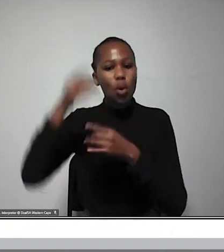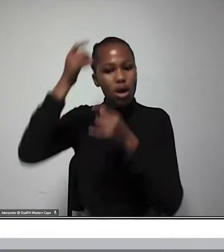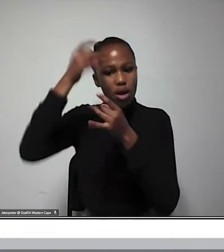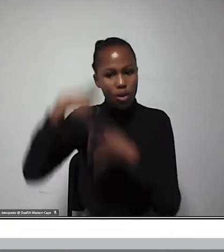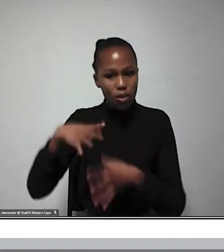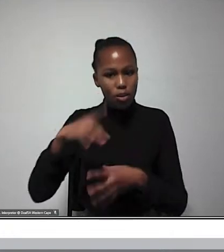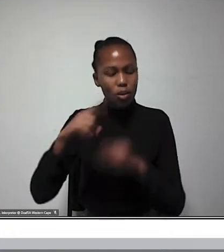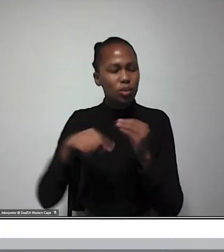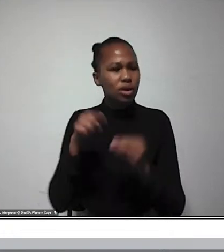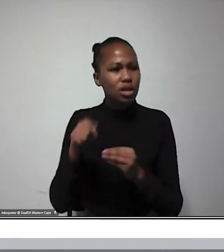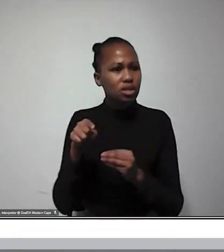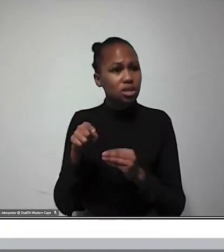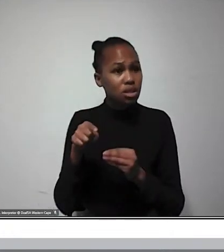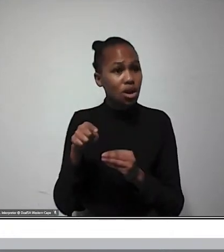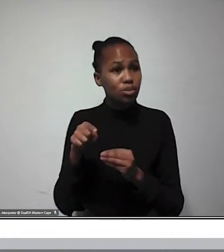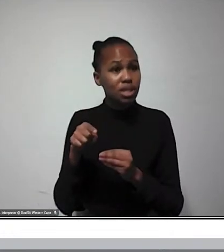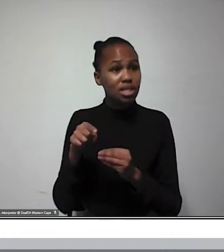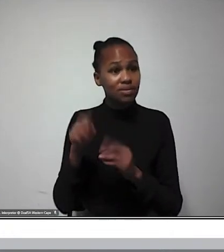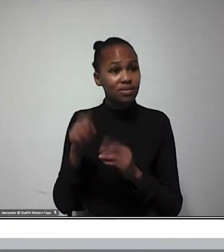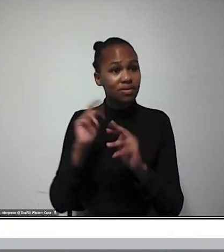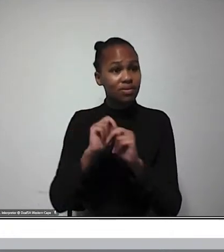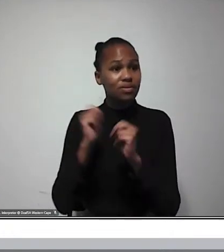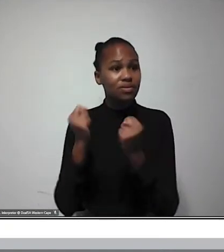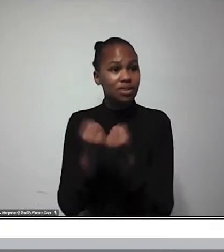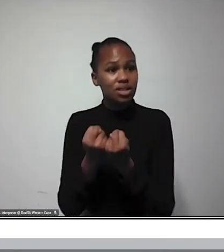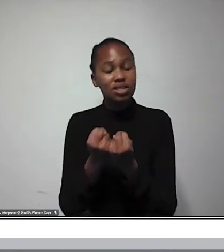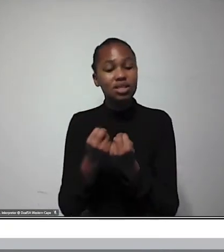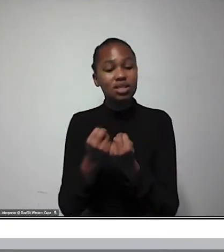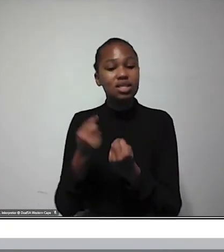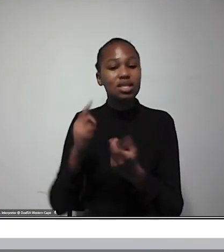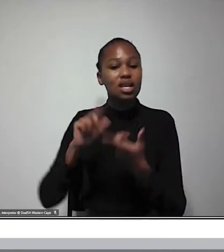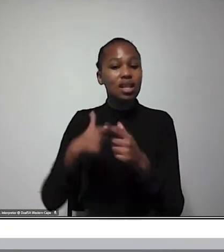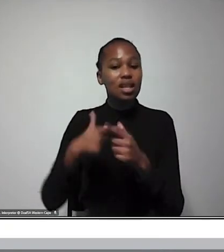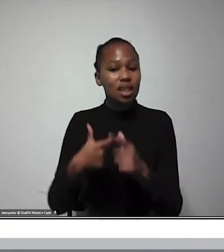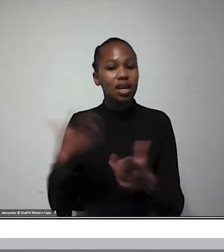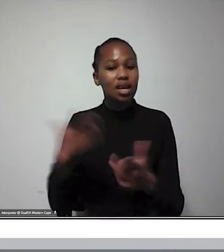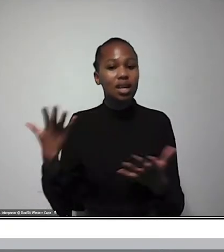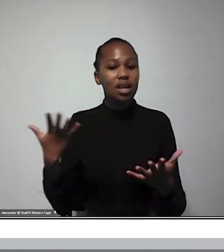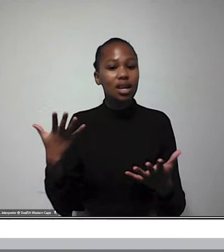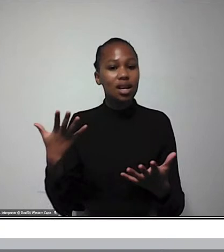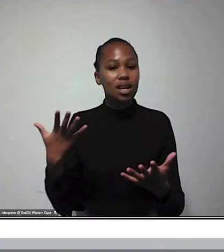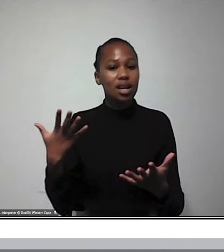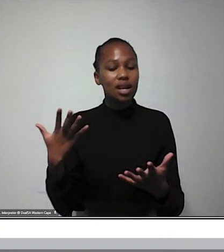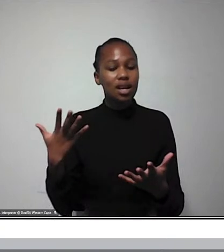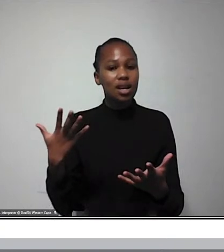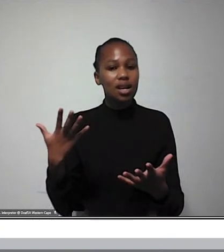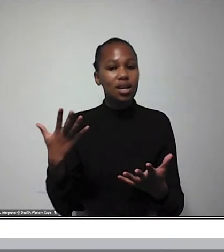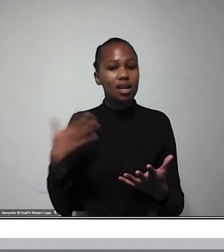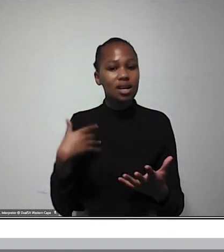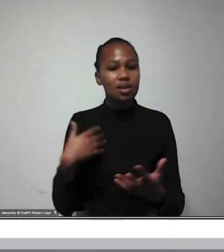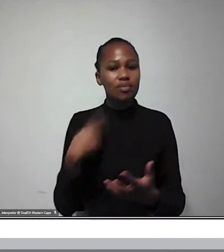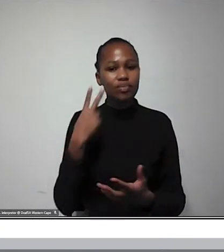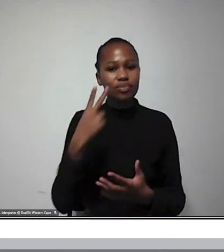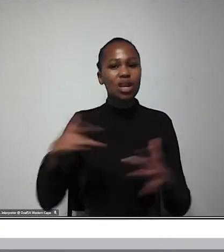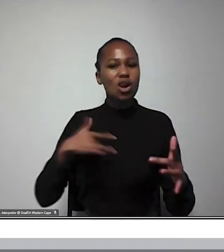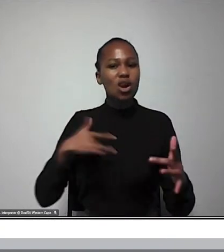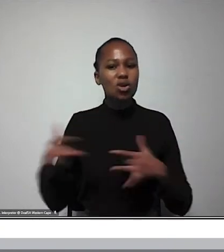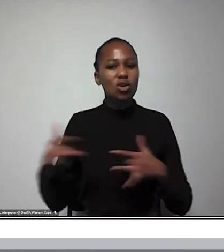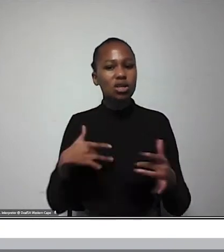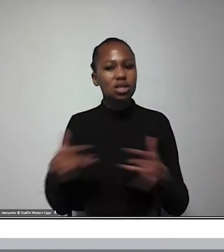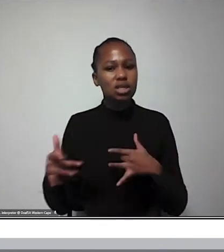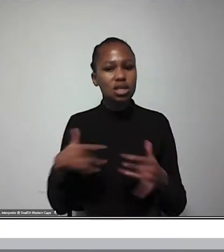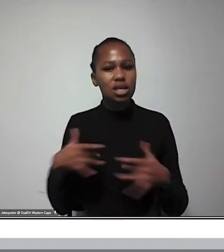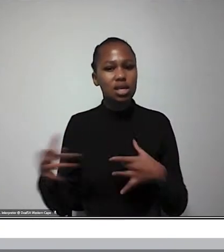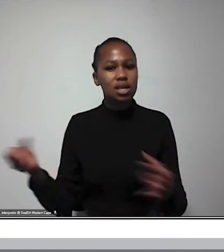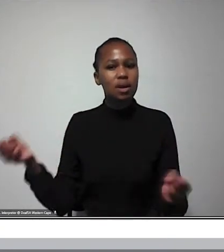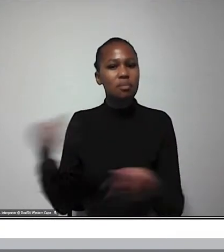objectives of their mission. And then I did note the concern about many of our